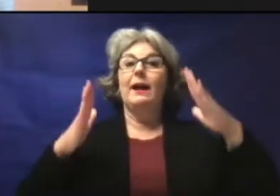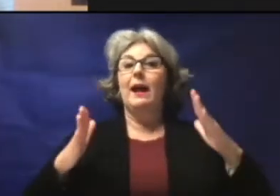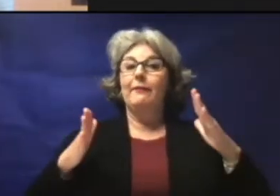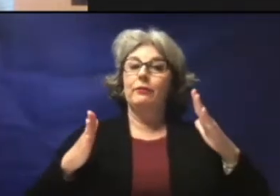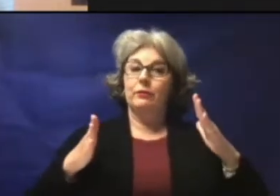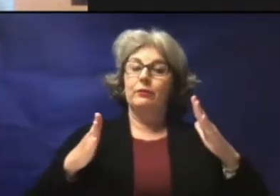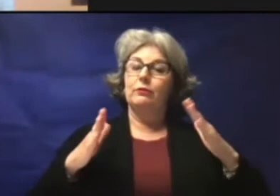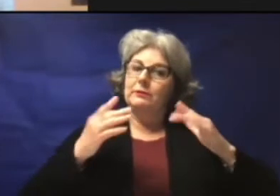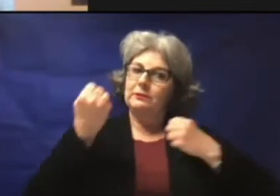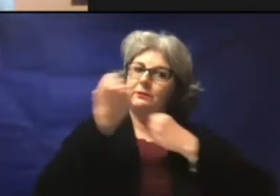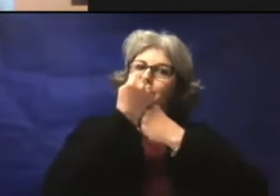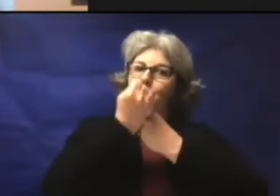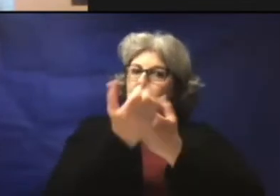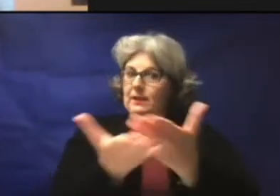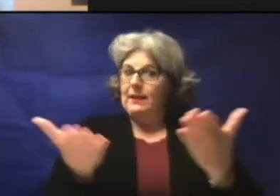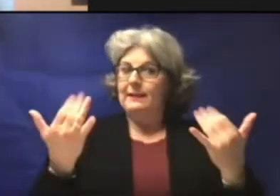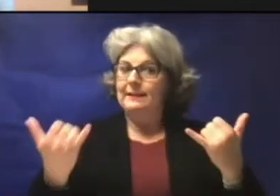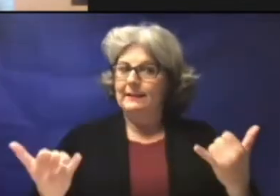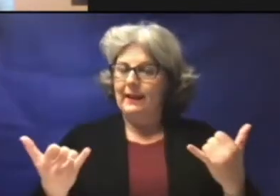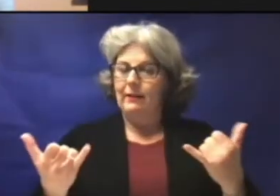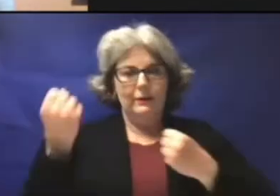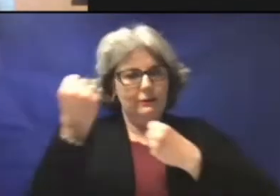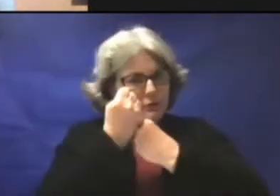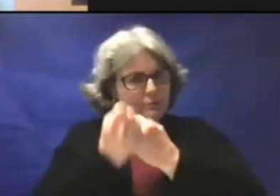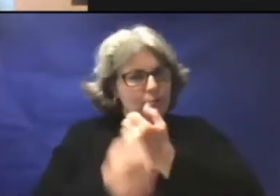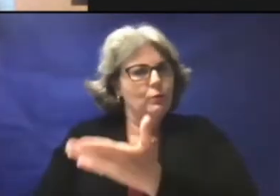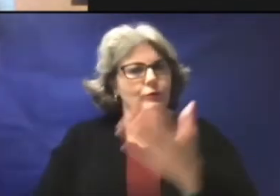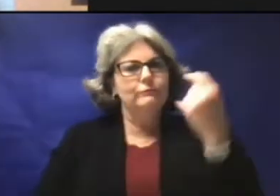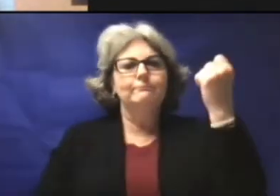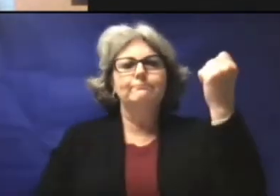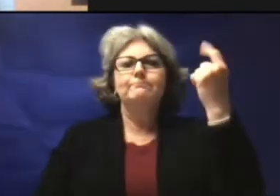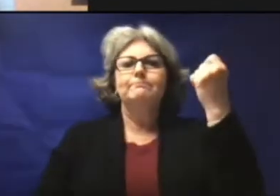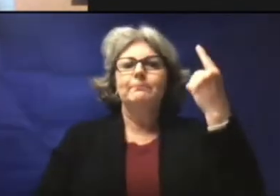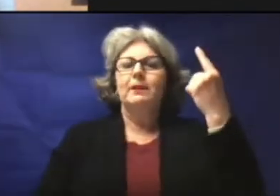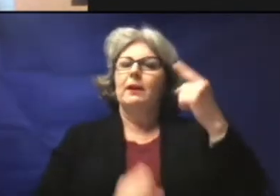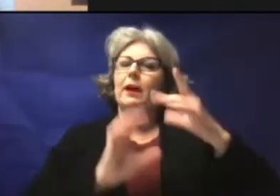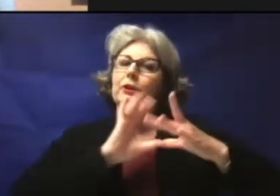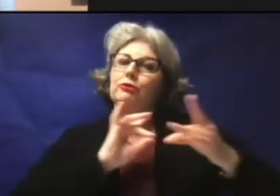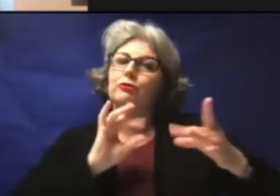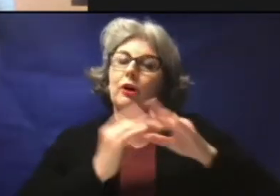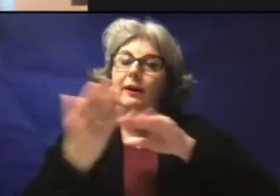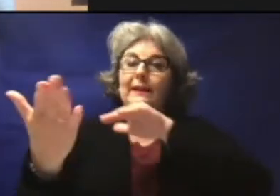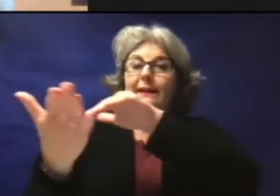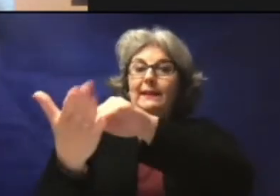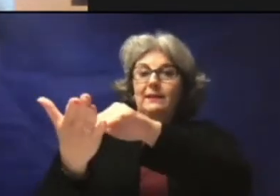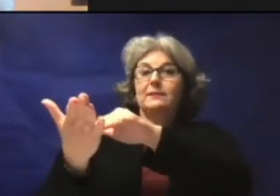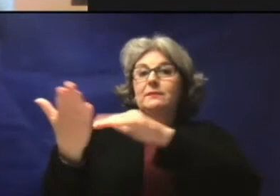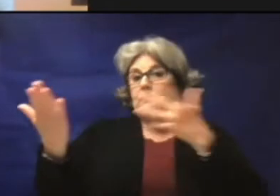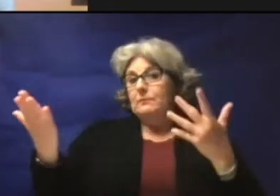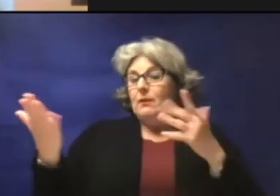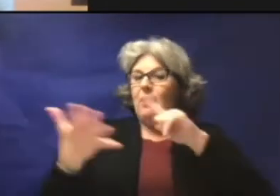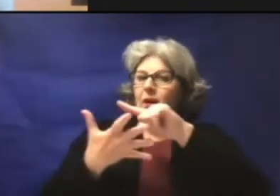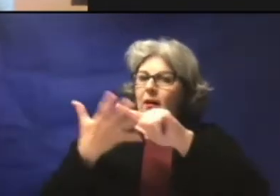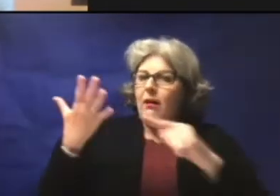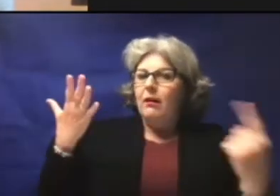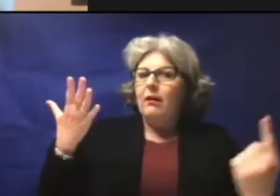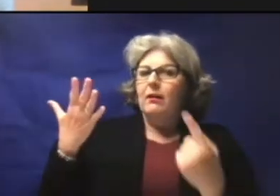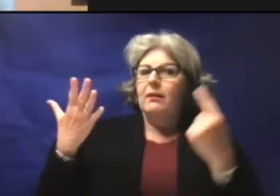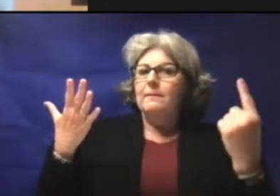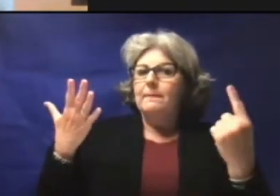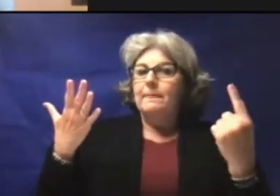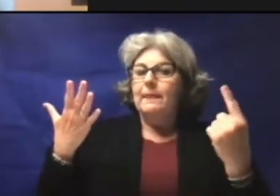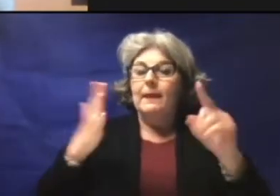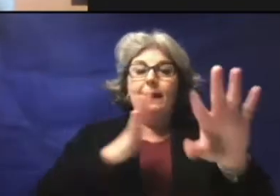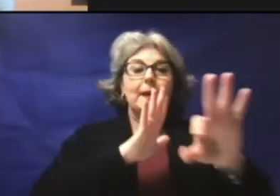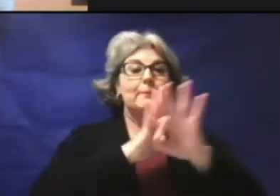standing with us. He is there with us. He understands it. He's talking out against it, right? All the time. He appointed